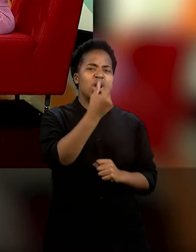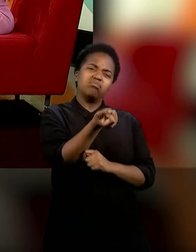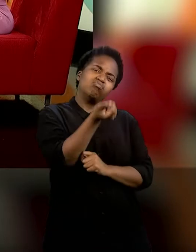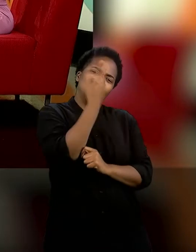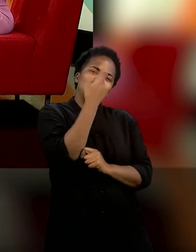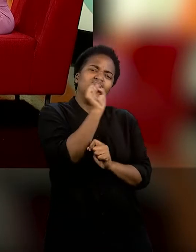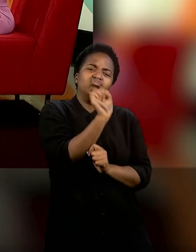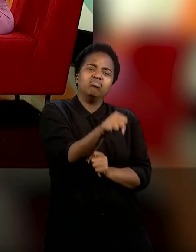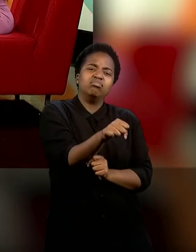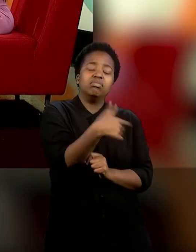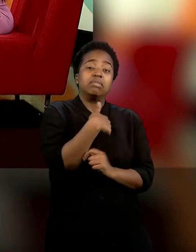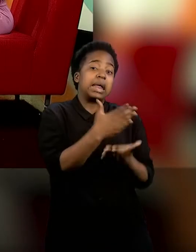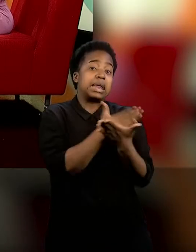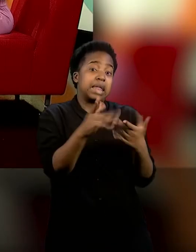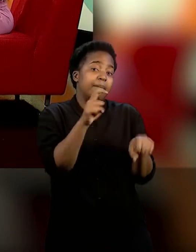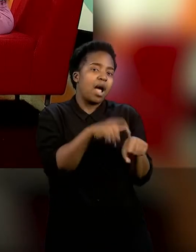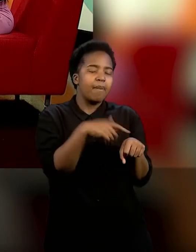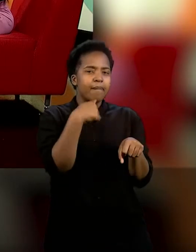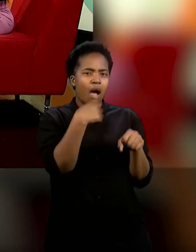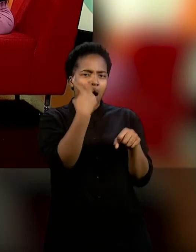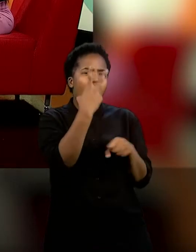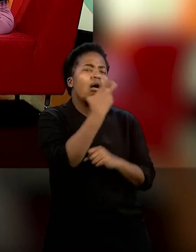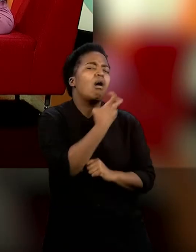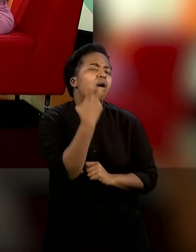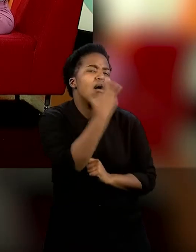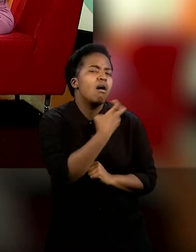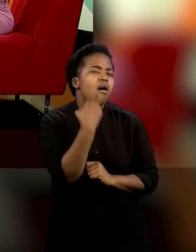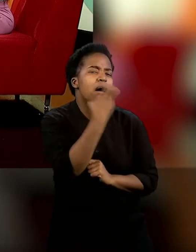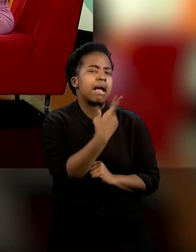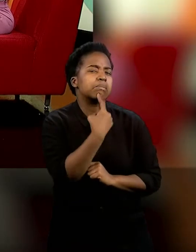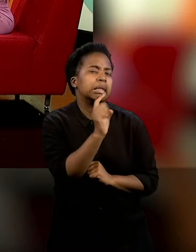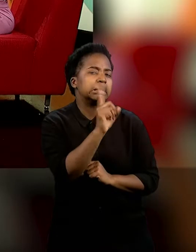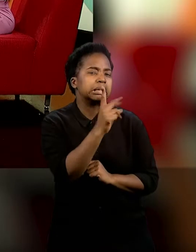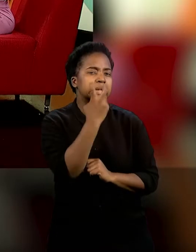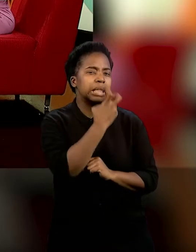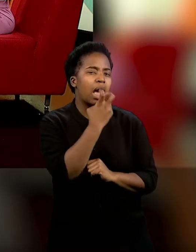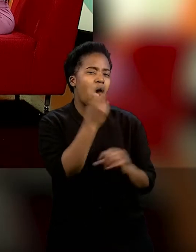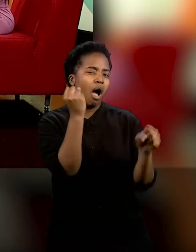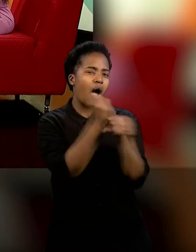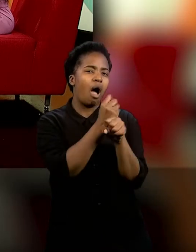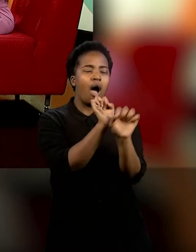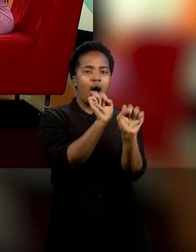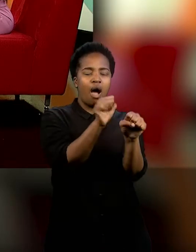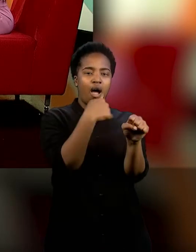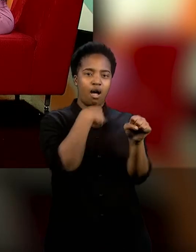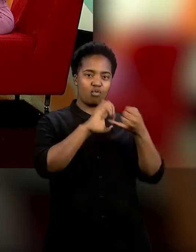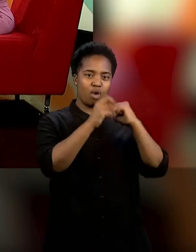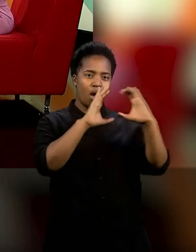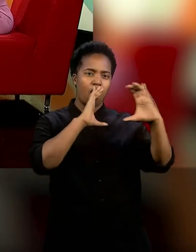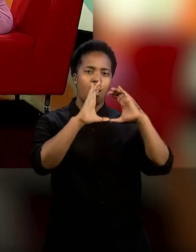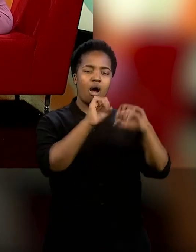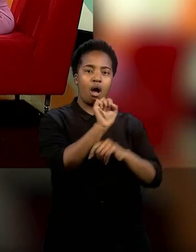understand, right? So then sometimes they'll tabona mumlo mungki bona or bara bana ko ring, and then we'll try and